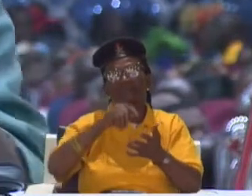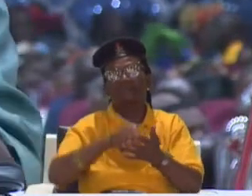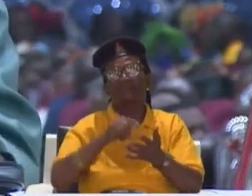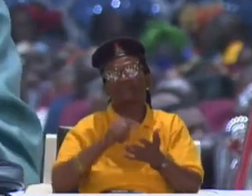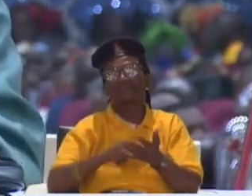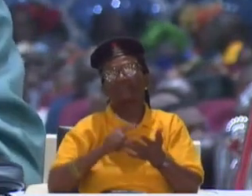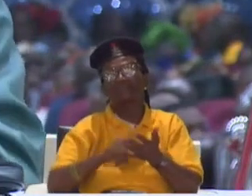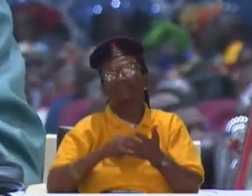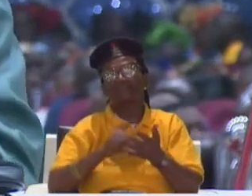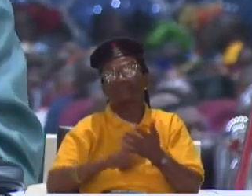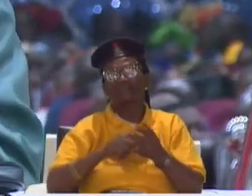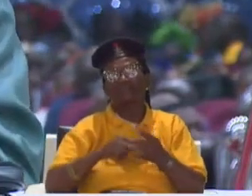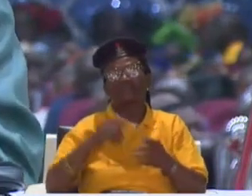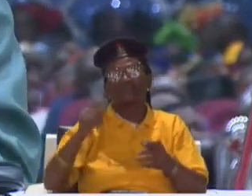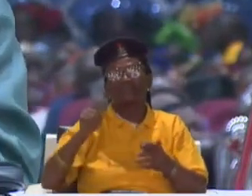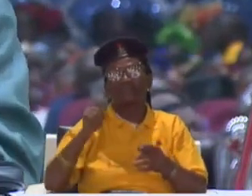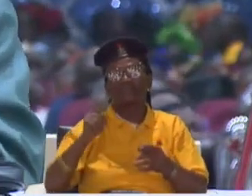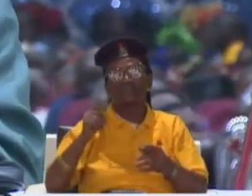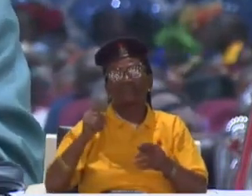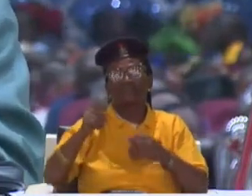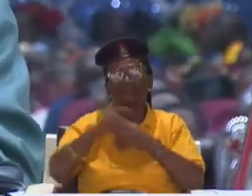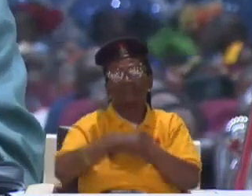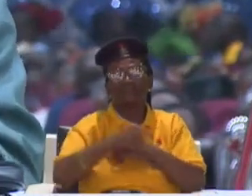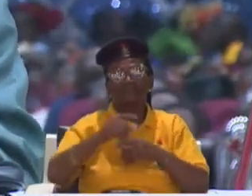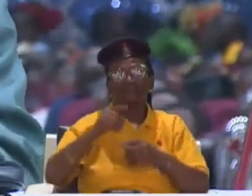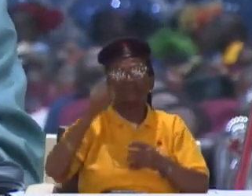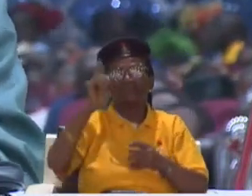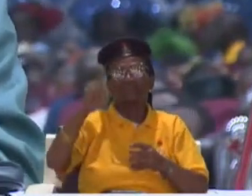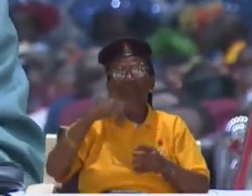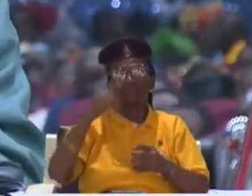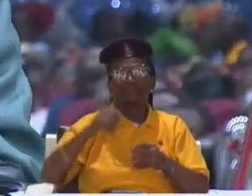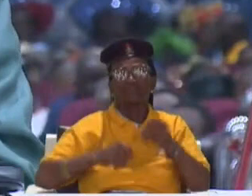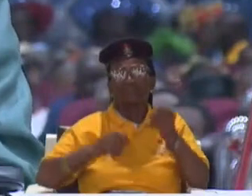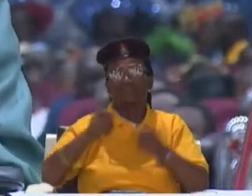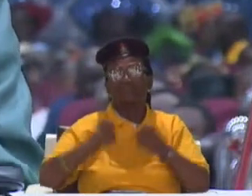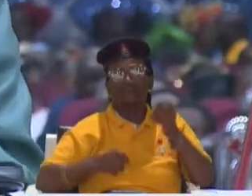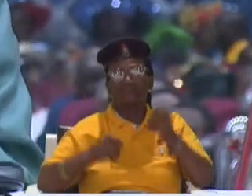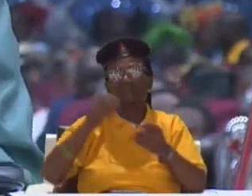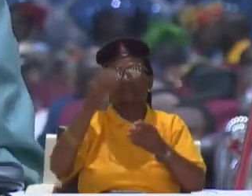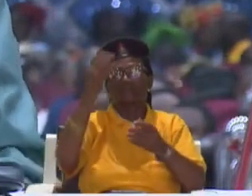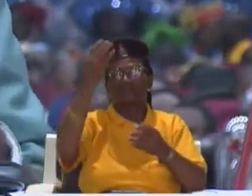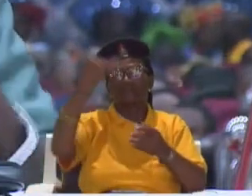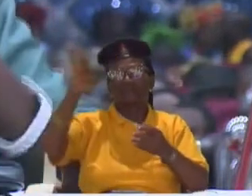The one who controls the heavens